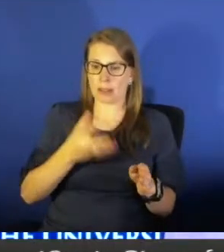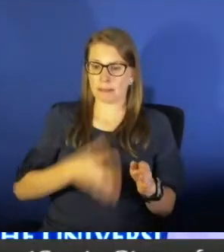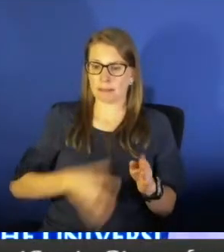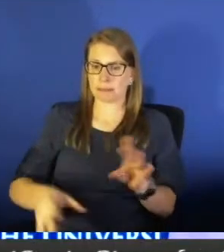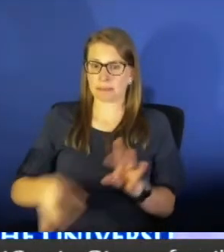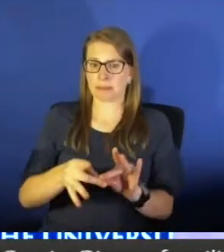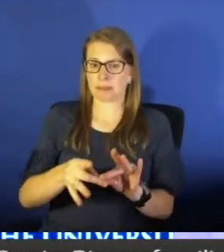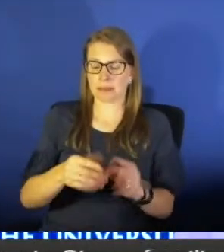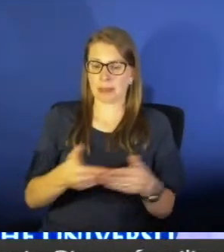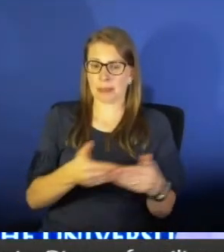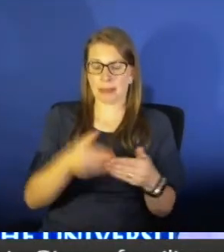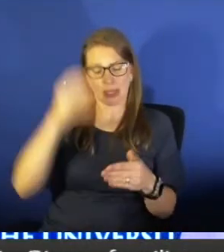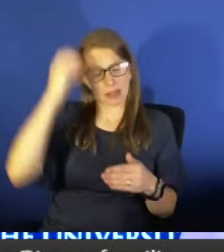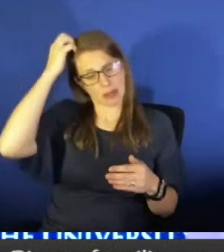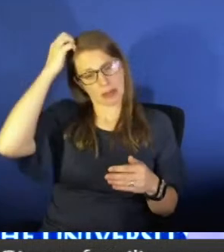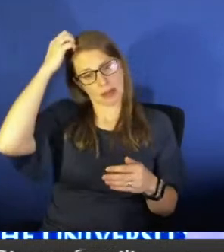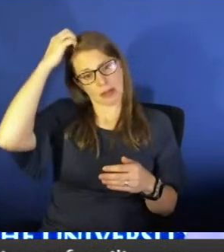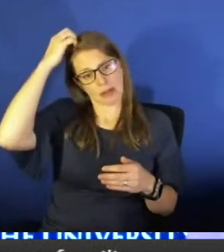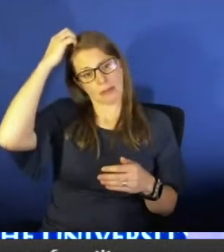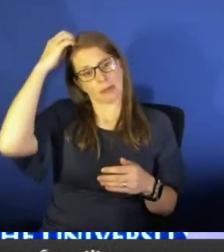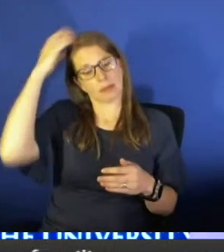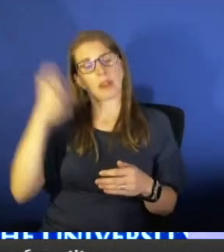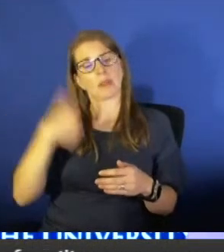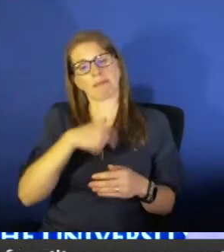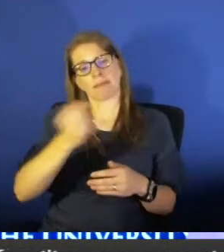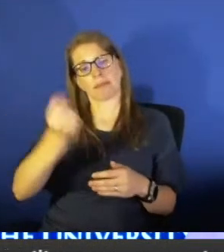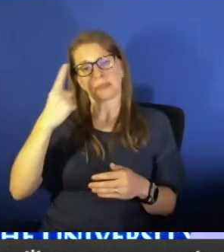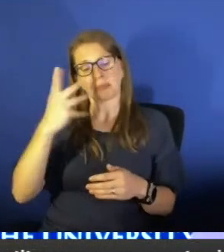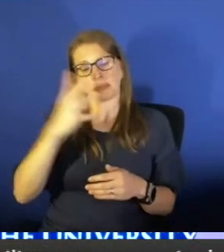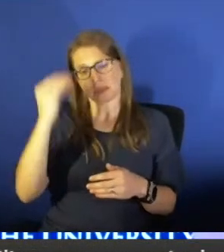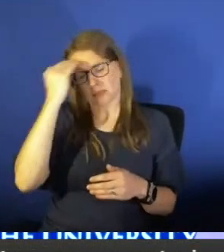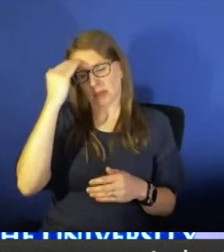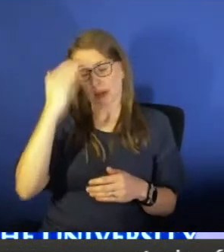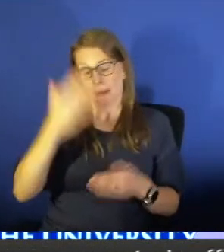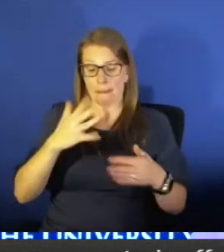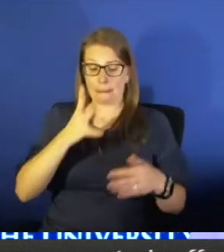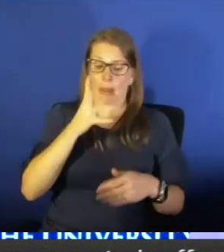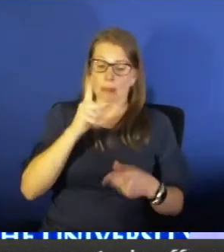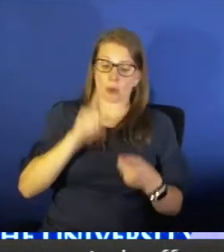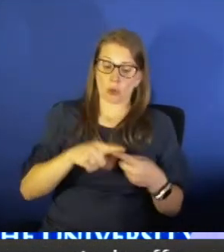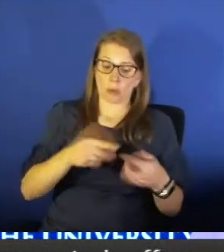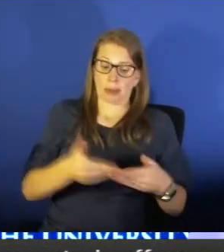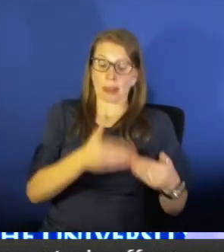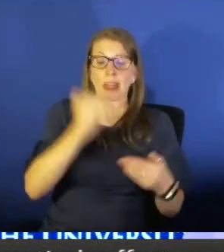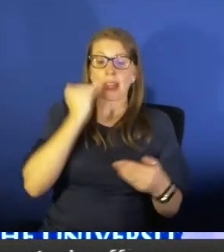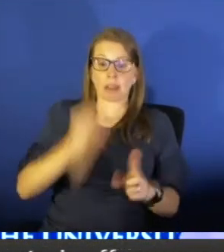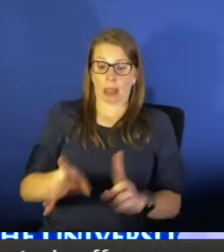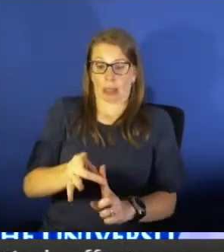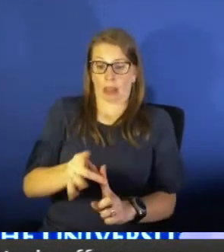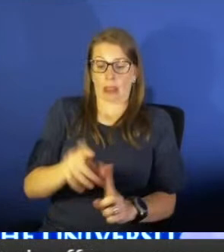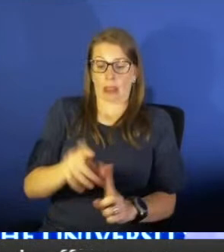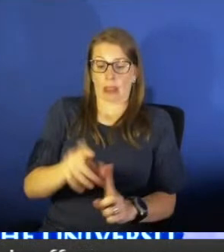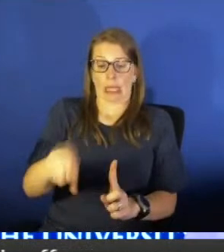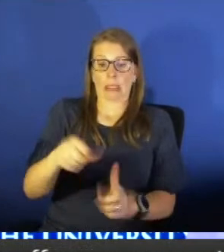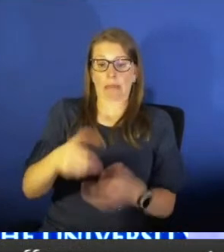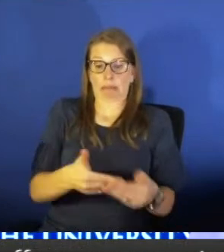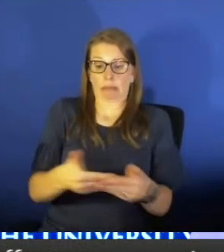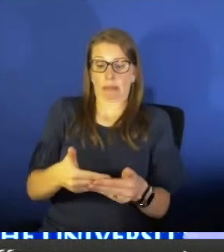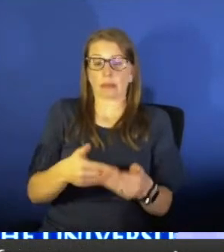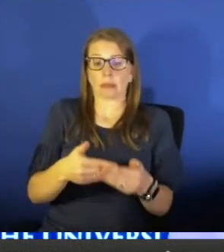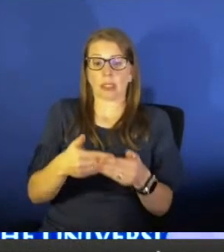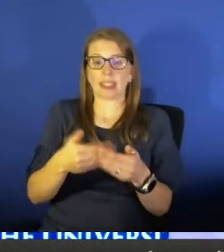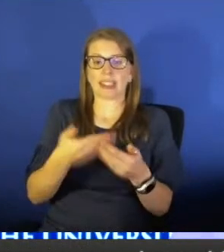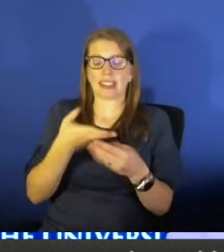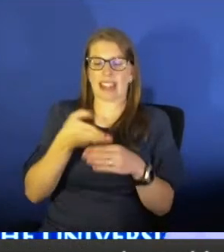we understand and know, you really don't have transfer from mom to baby. If baby does get it, it's usually in that postpartum